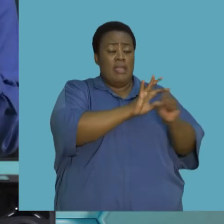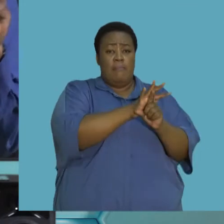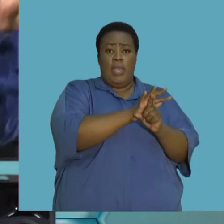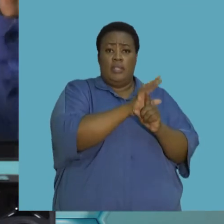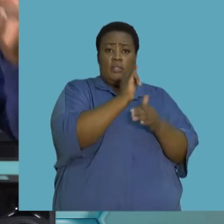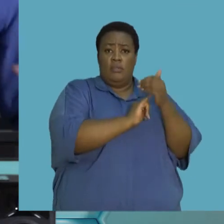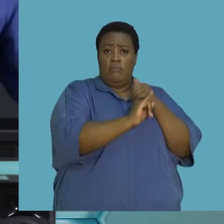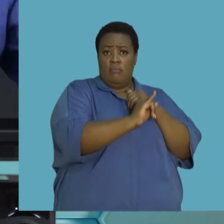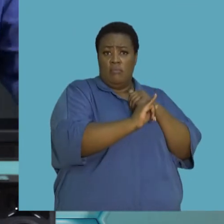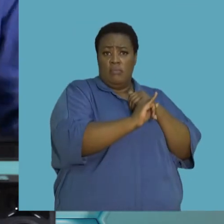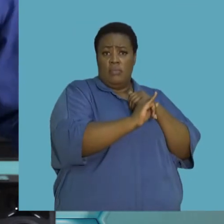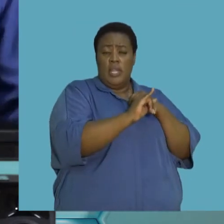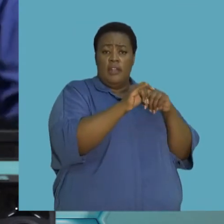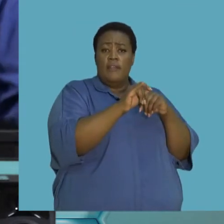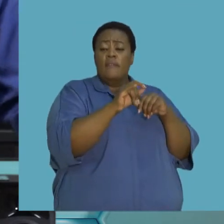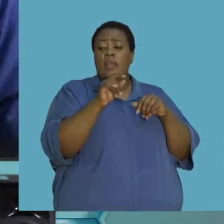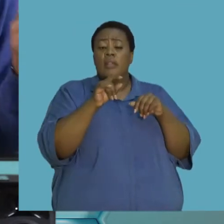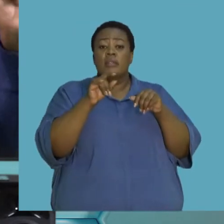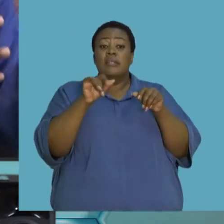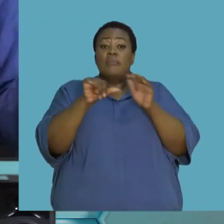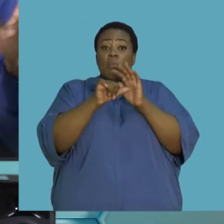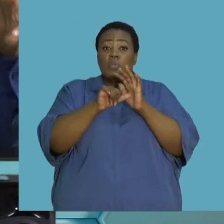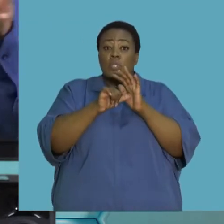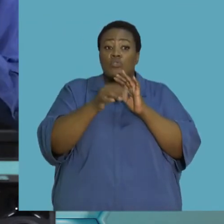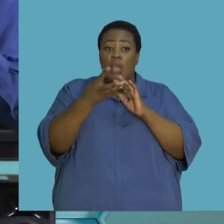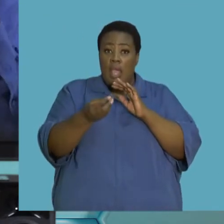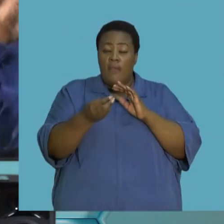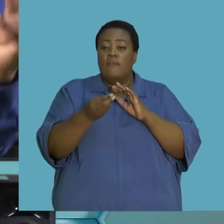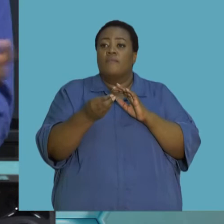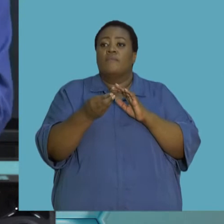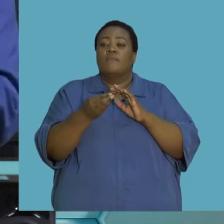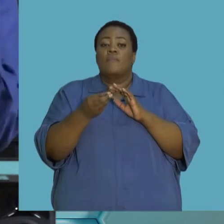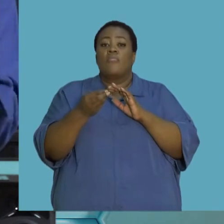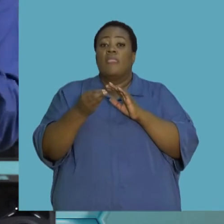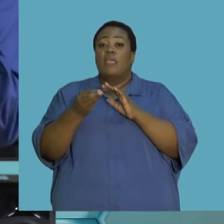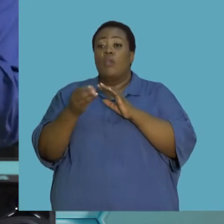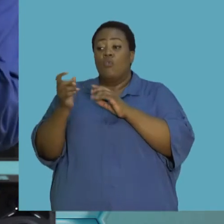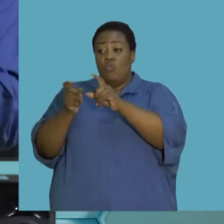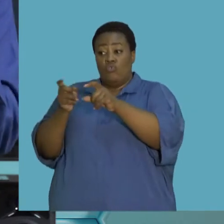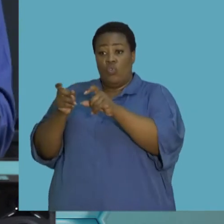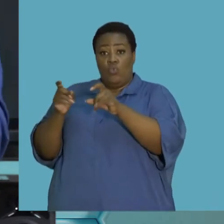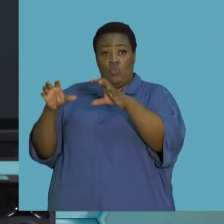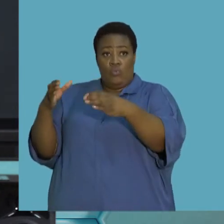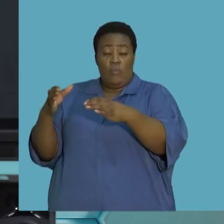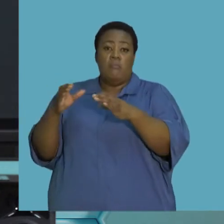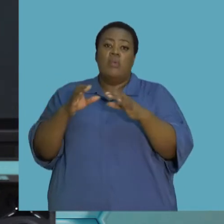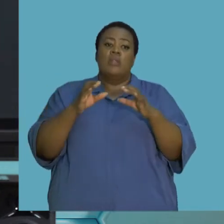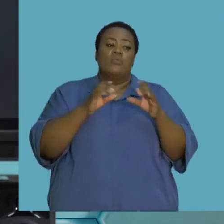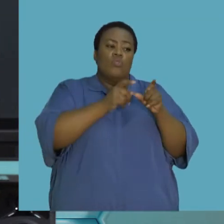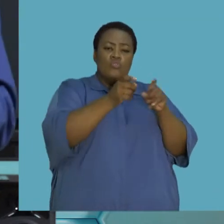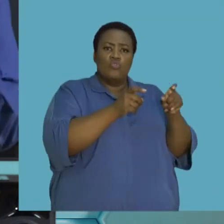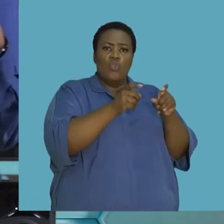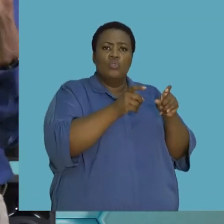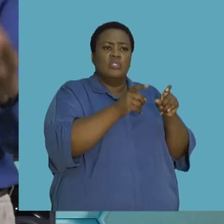variable, is for you to have a control group as well as having the control variables kept constant. Some